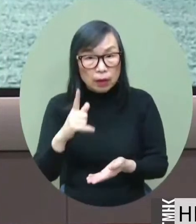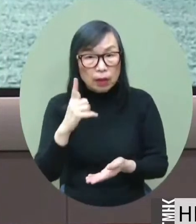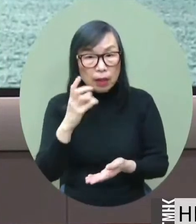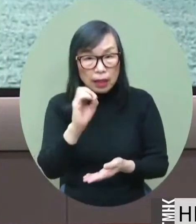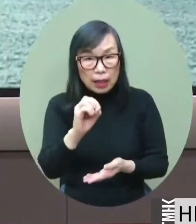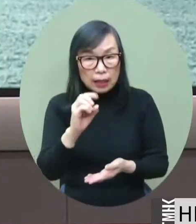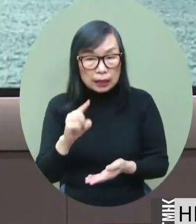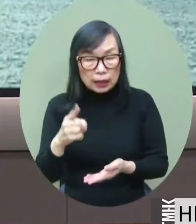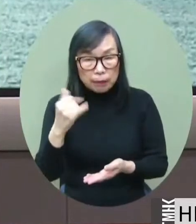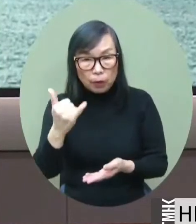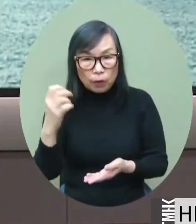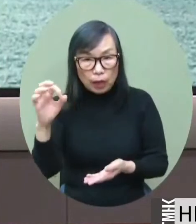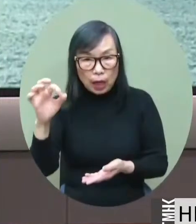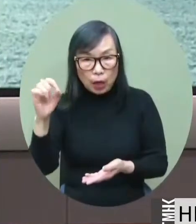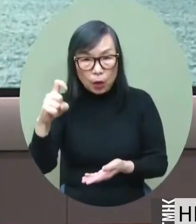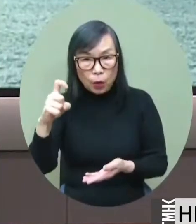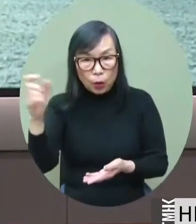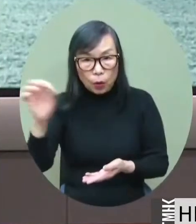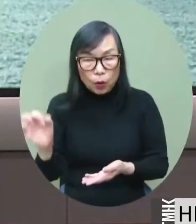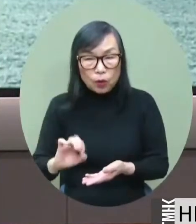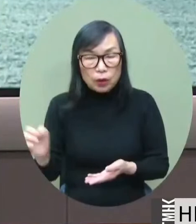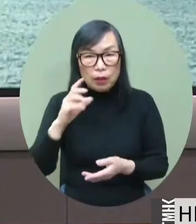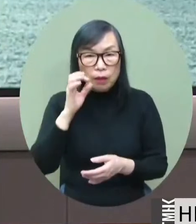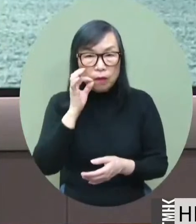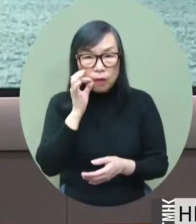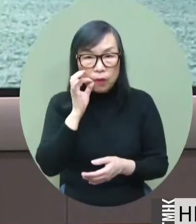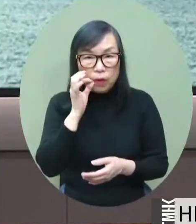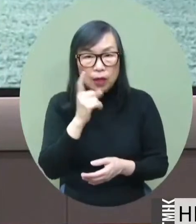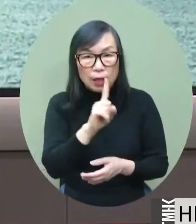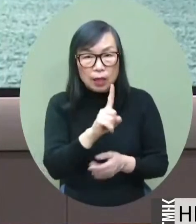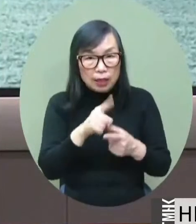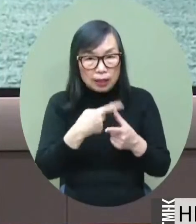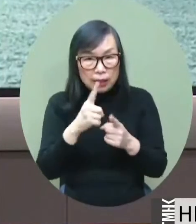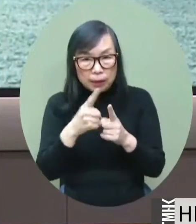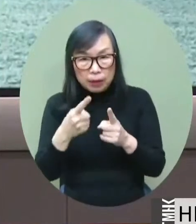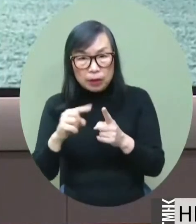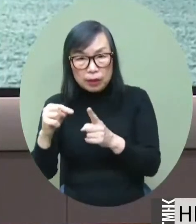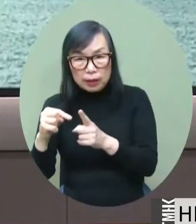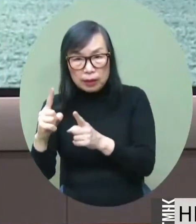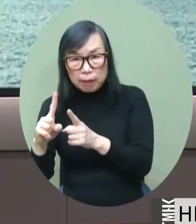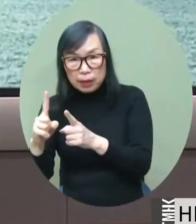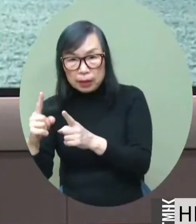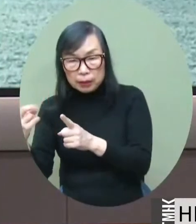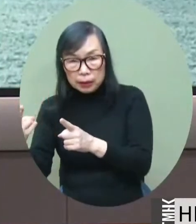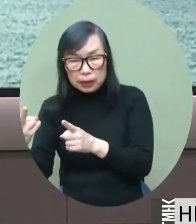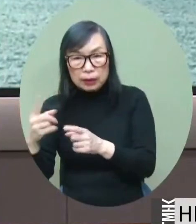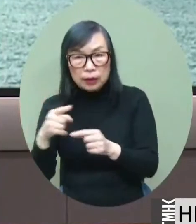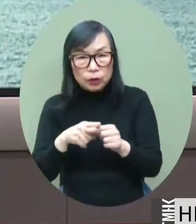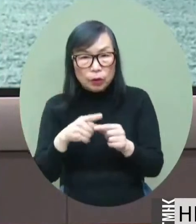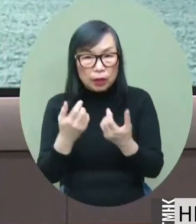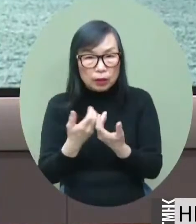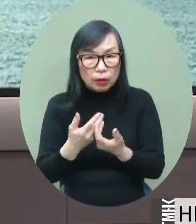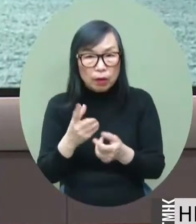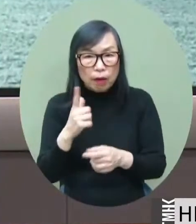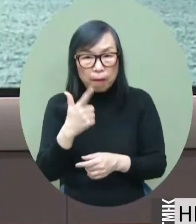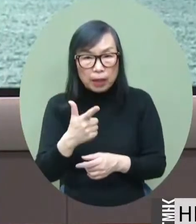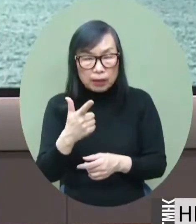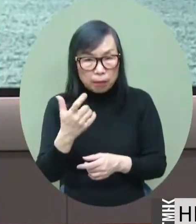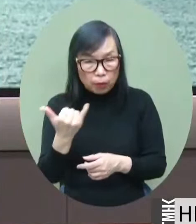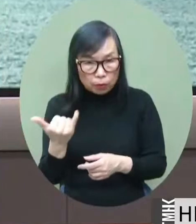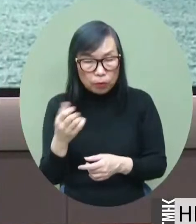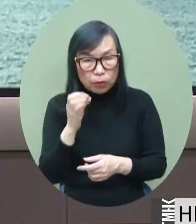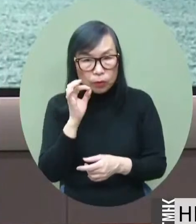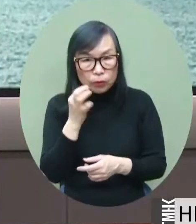death rate is 0.69%, aged between 11 months to 112